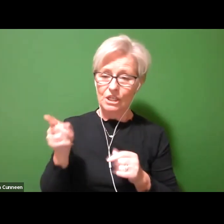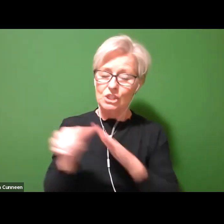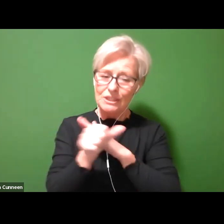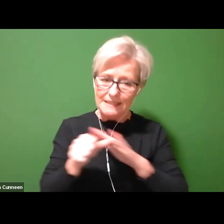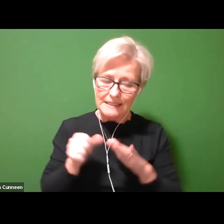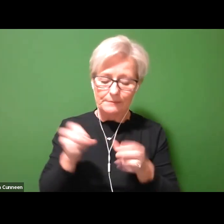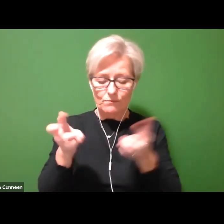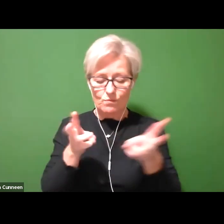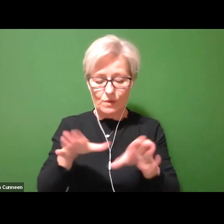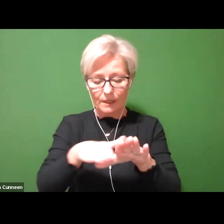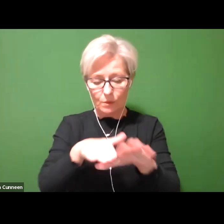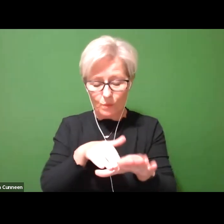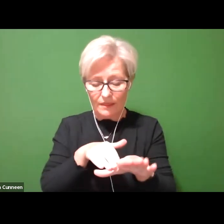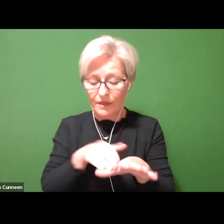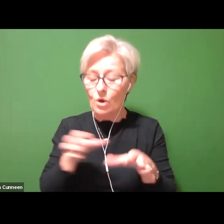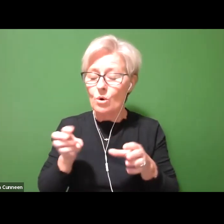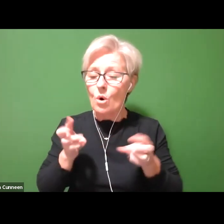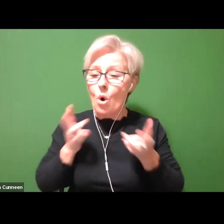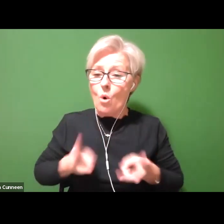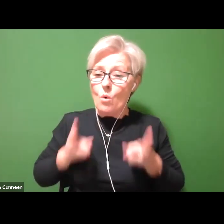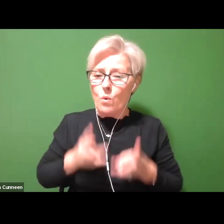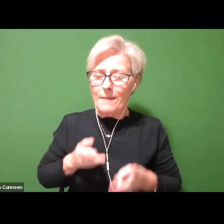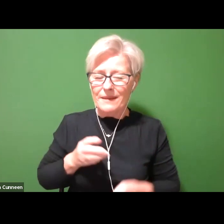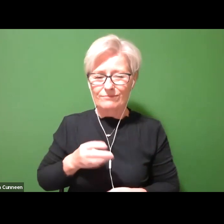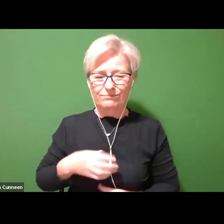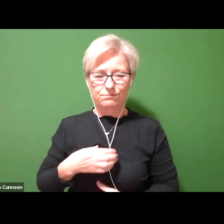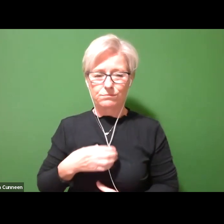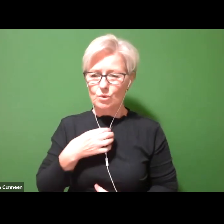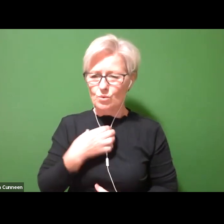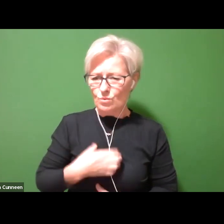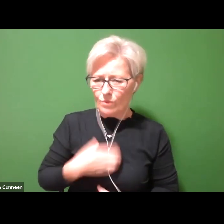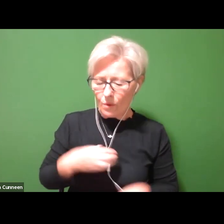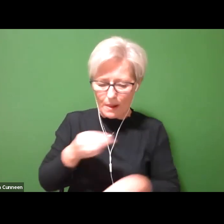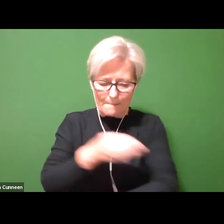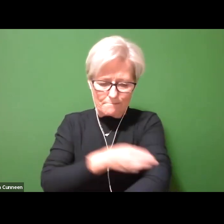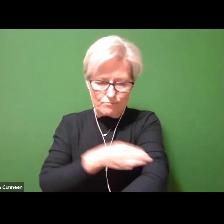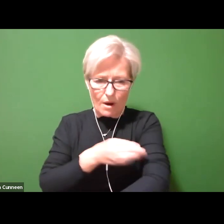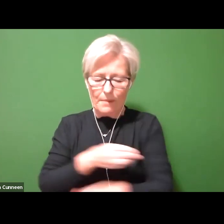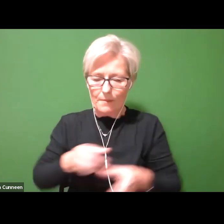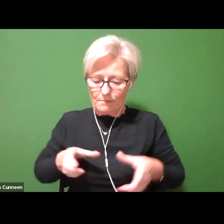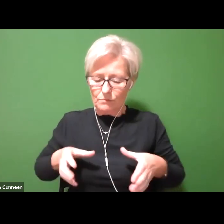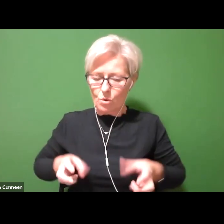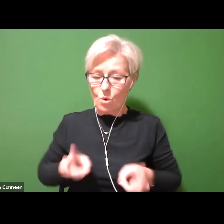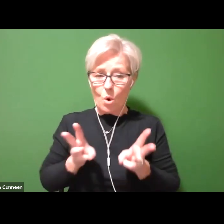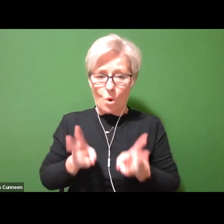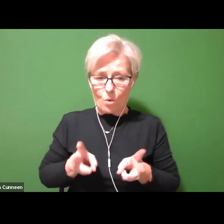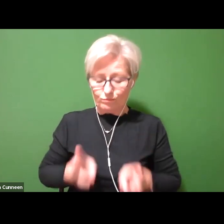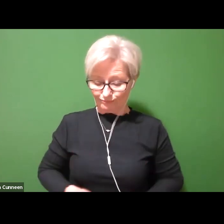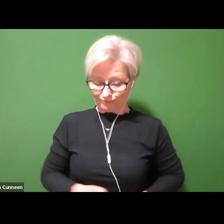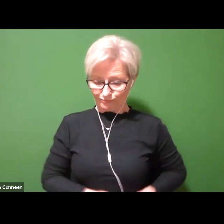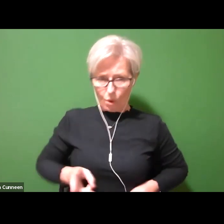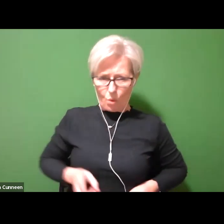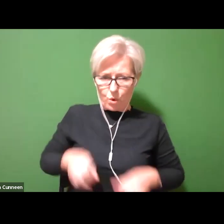working with women with urinary incontinence, urgency, prolapse, and pelvic girdle dysfunction. She is currently